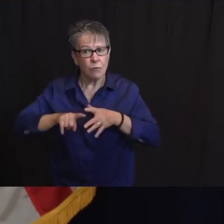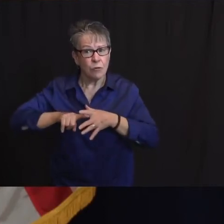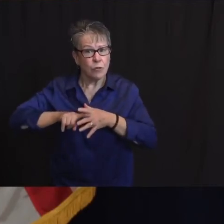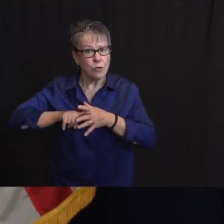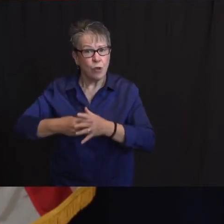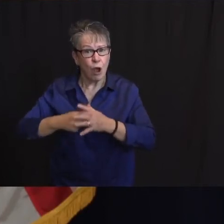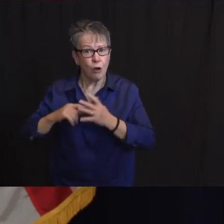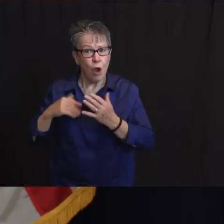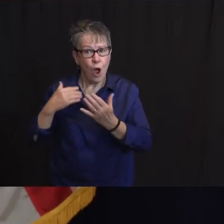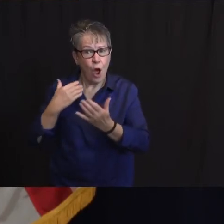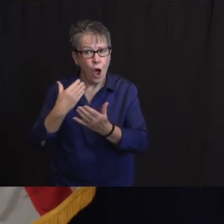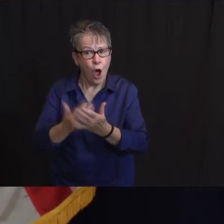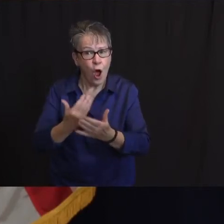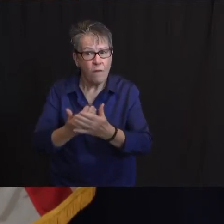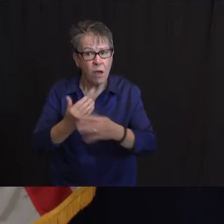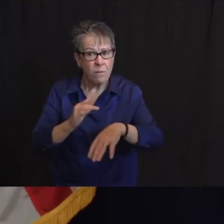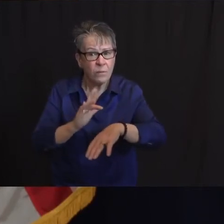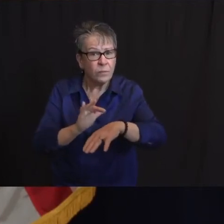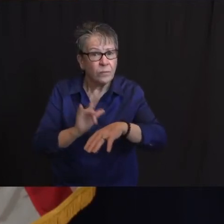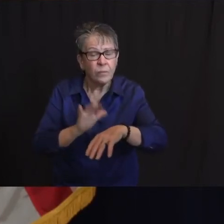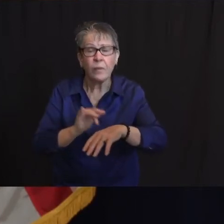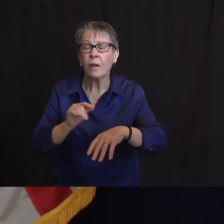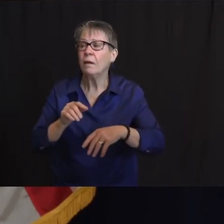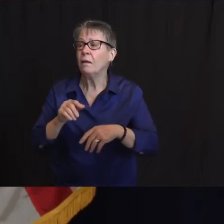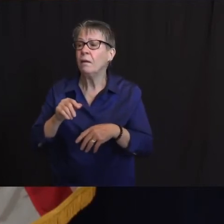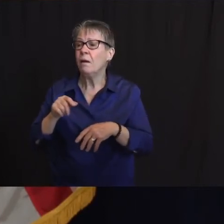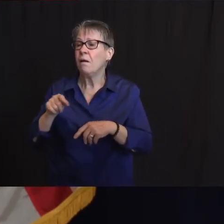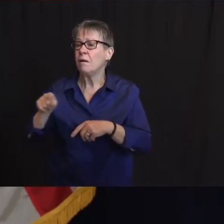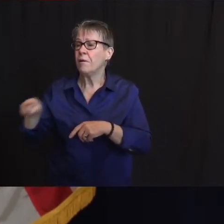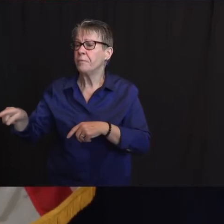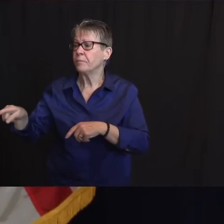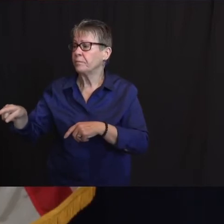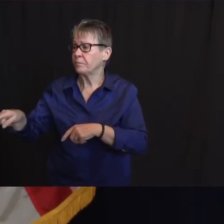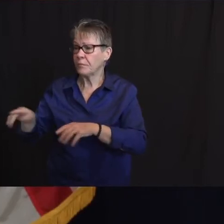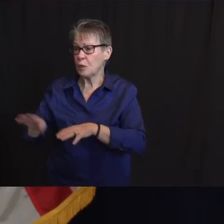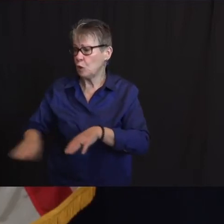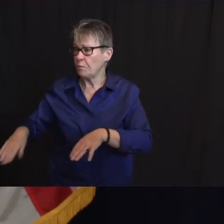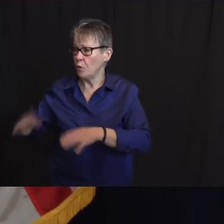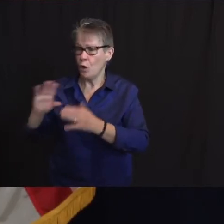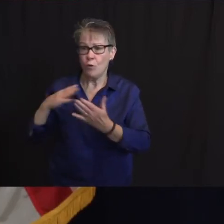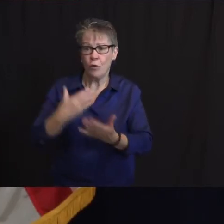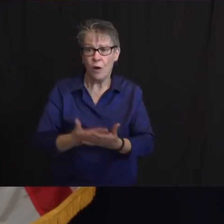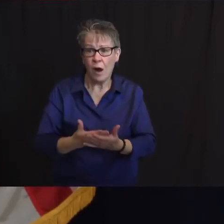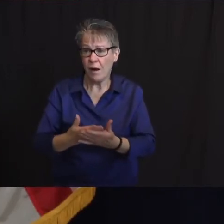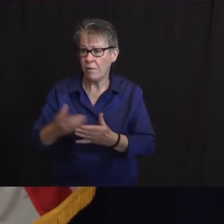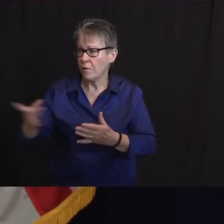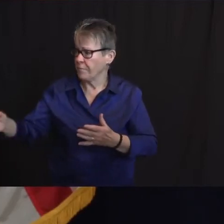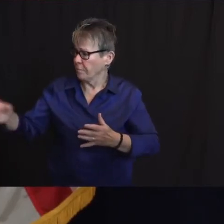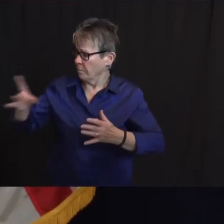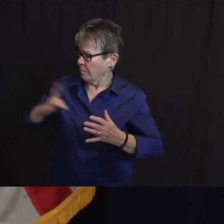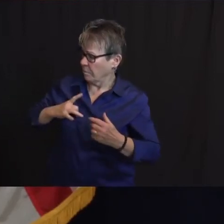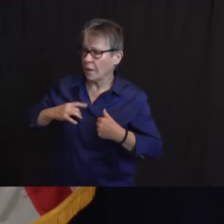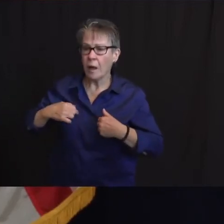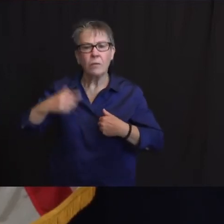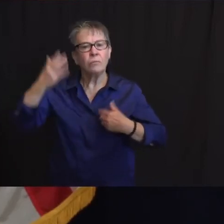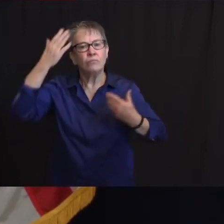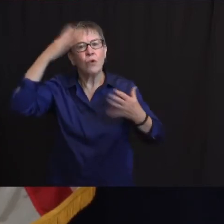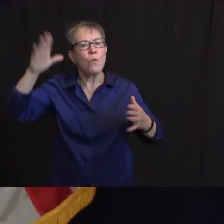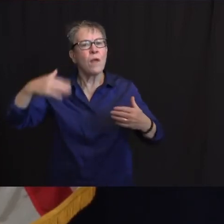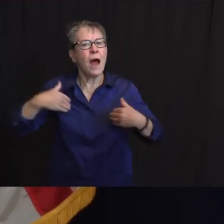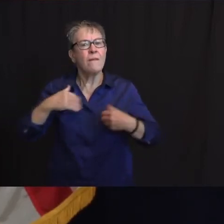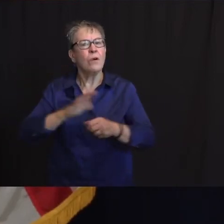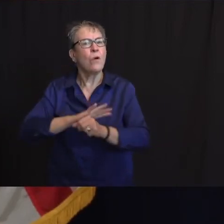know have COVID, and essentially the probability that they would be contagious in school and transmit to other people is very